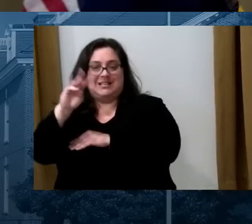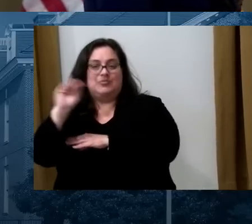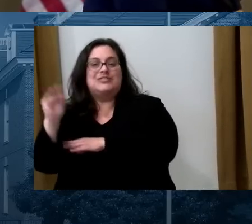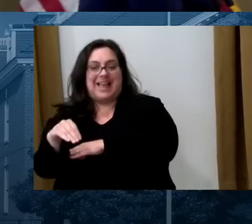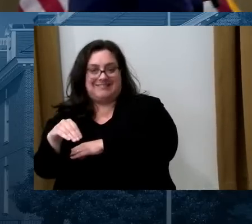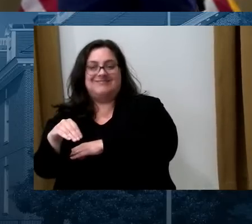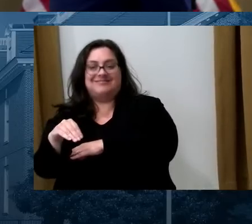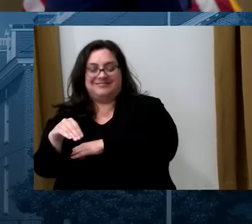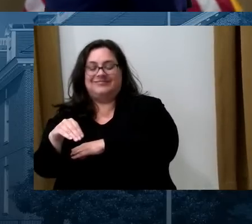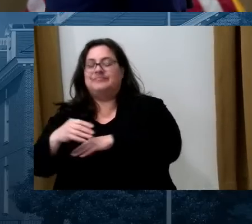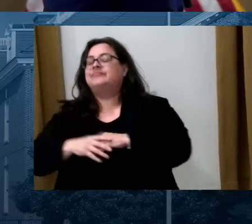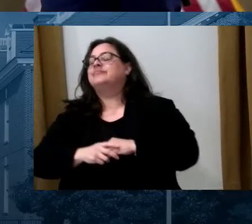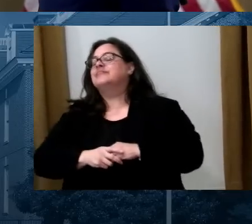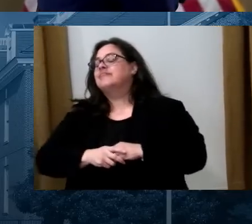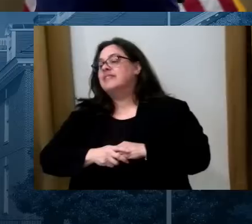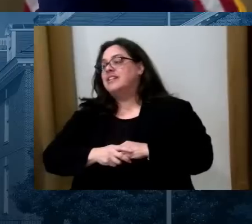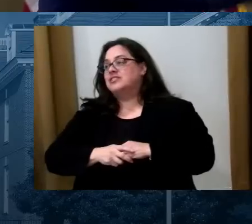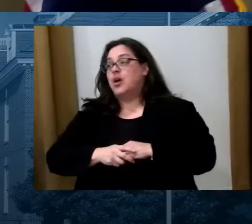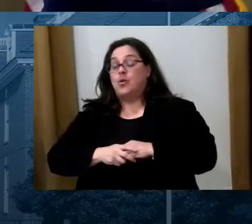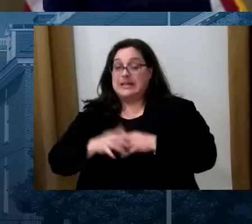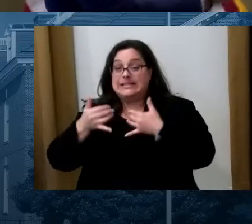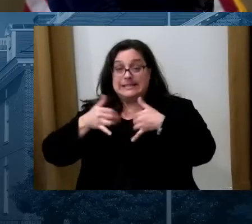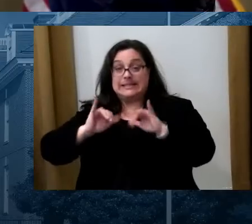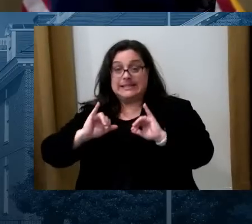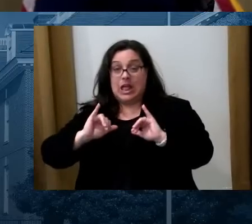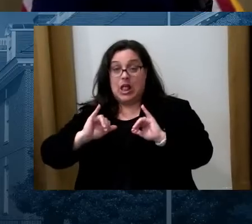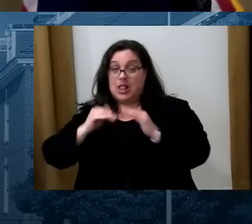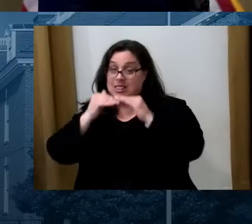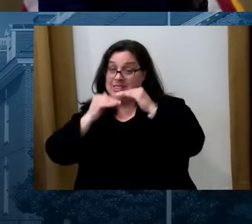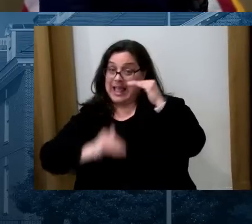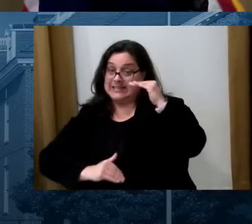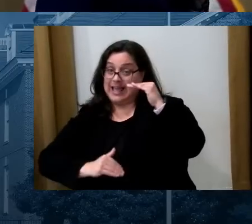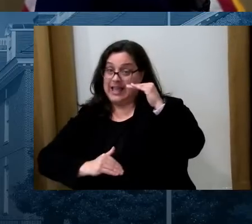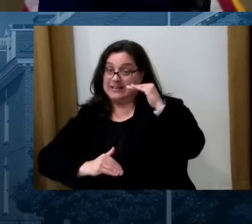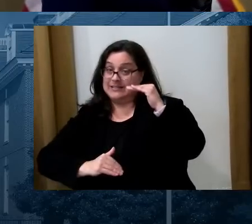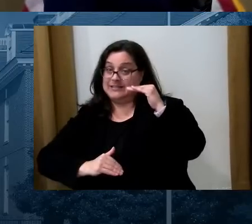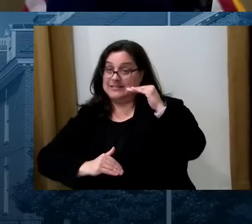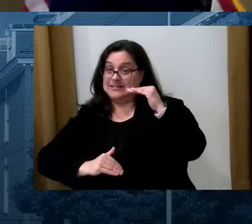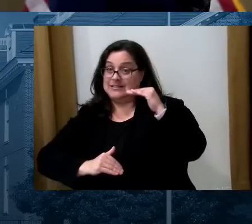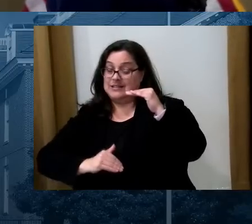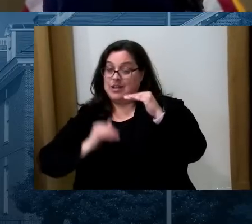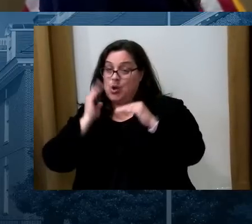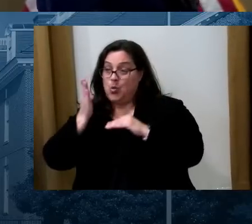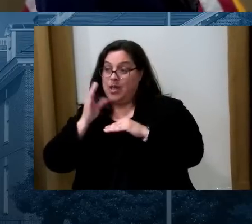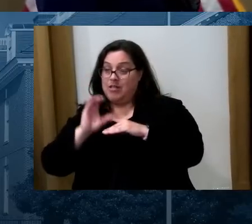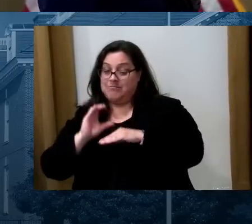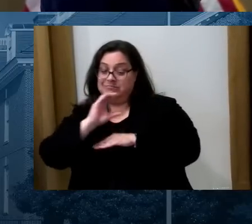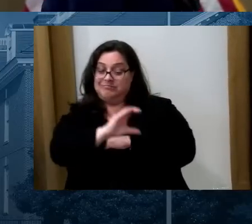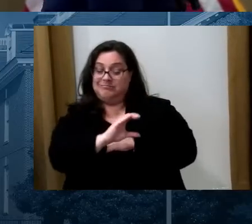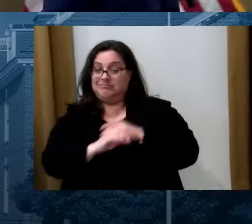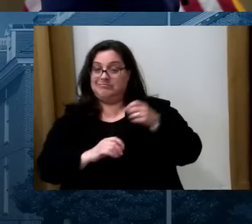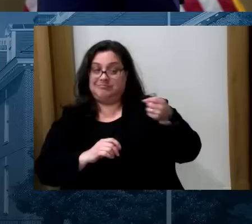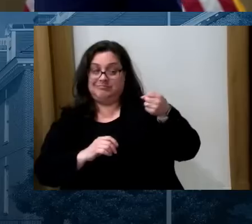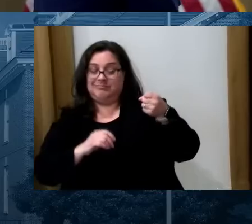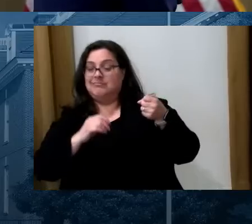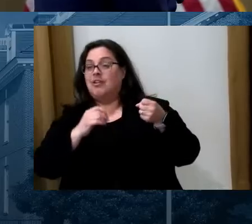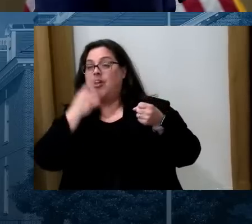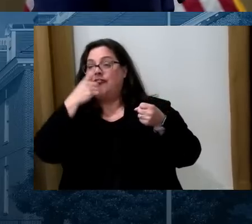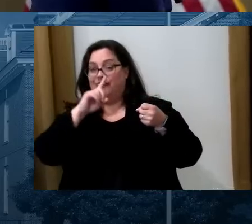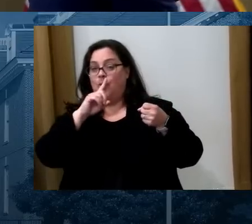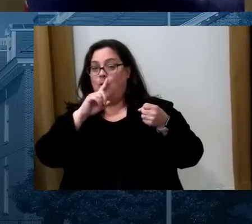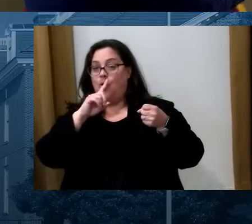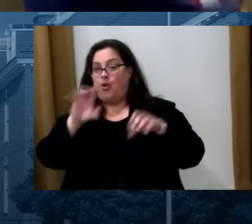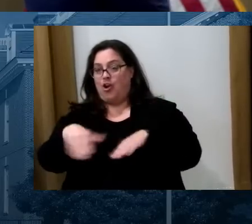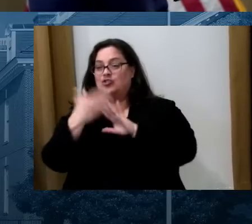top of that. And that is still less than what we're going to be setting aside to address healthcare needs throughout